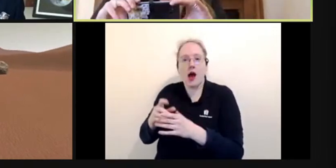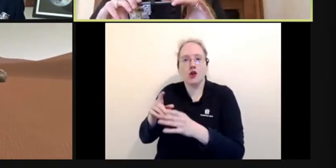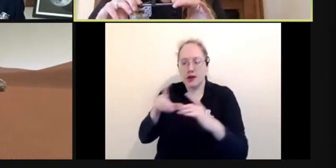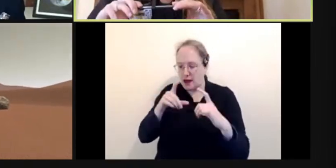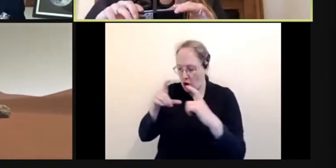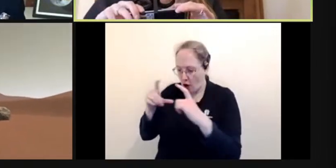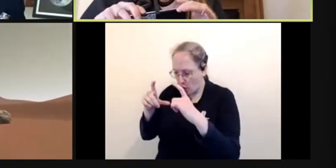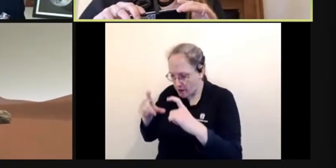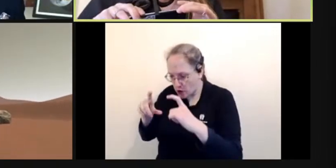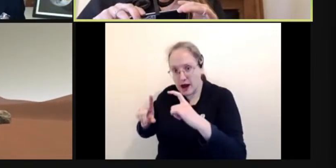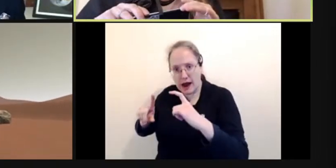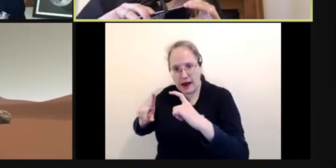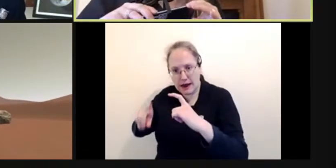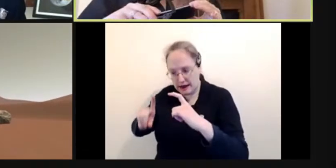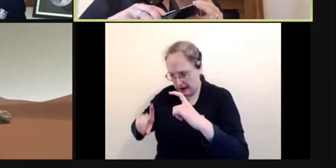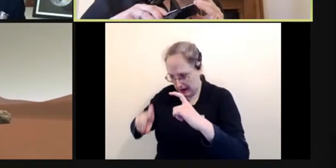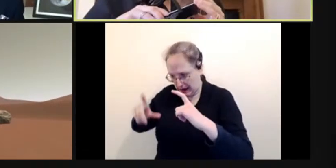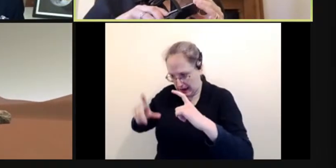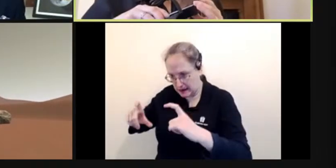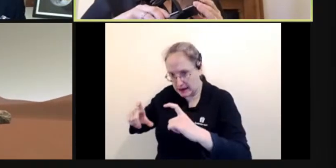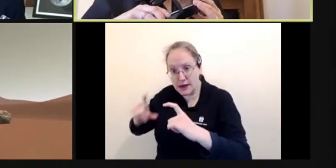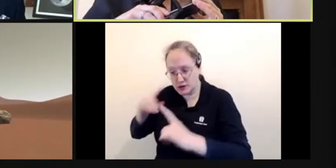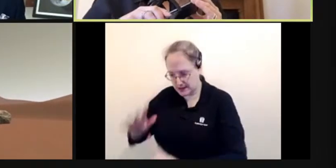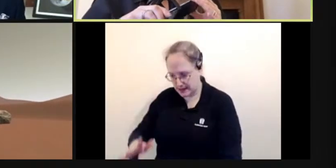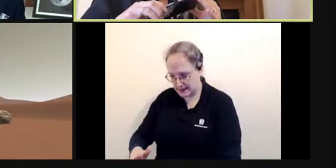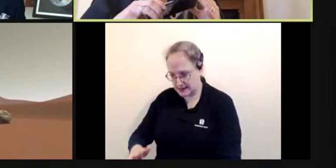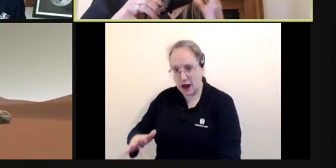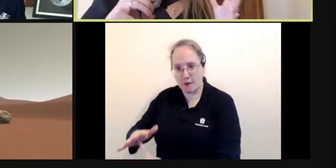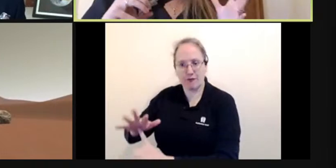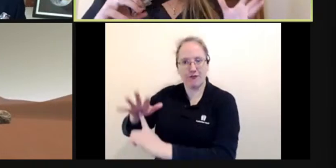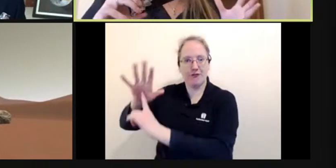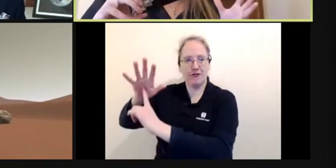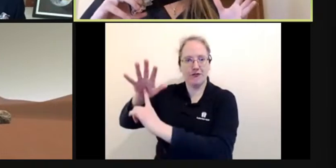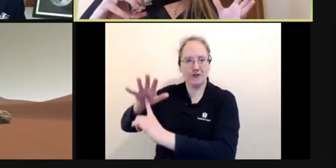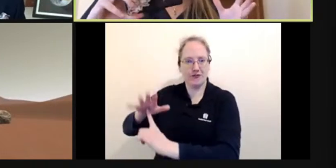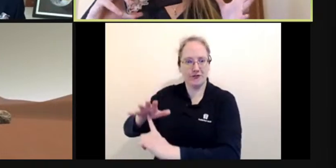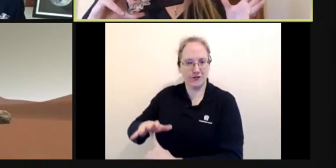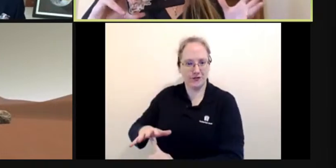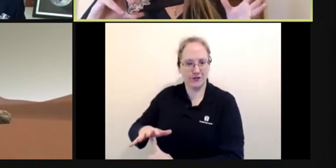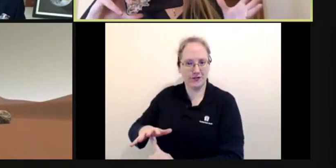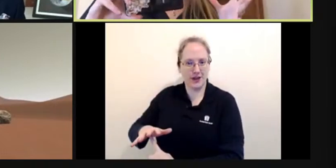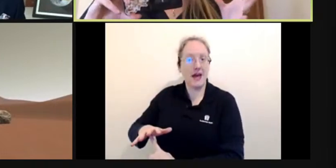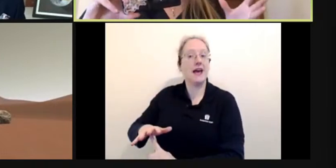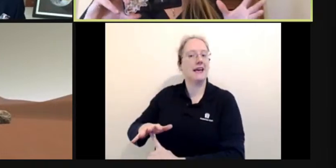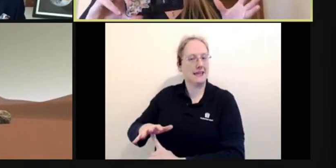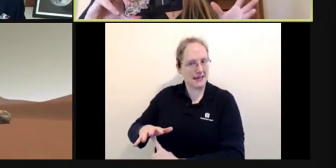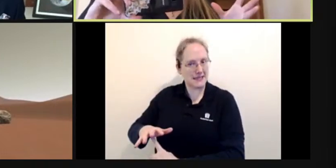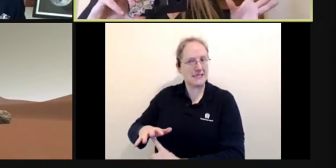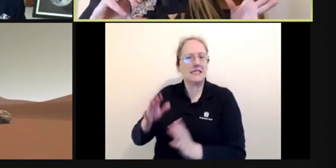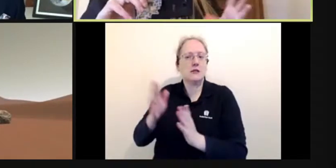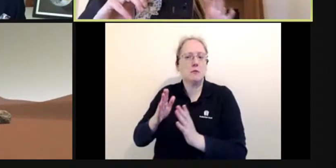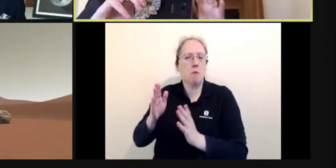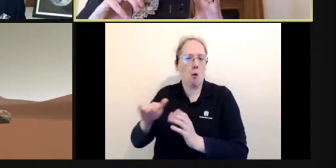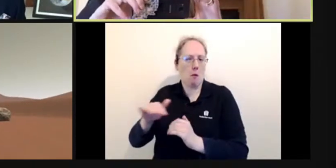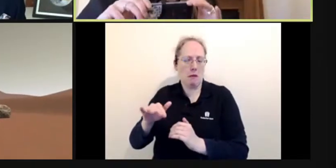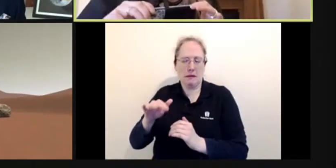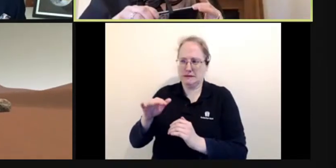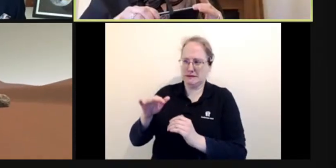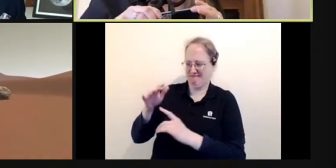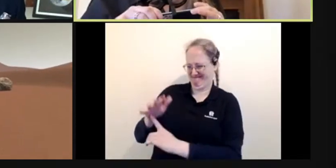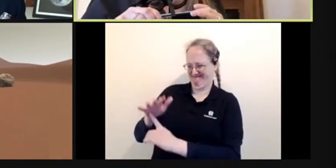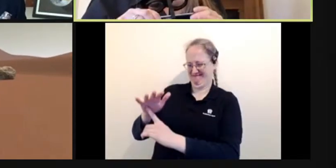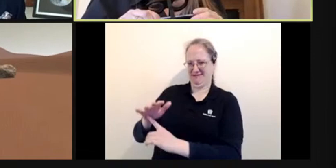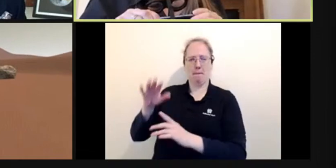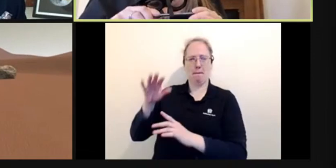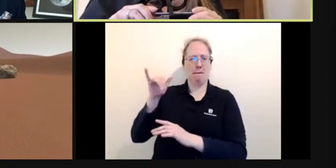take off, while it's this very small size plane, we'll call it a plane, a little copter, drone. We don't